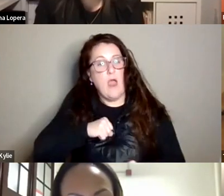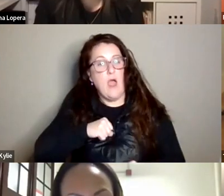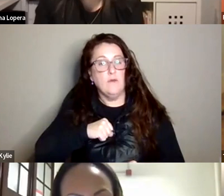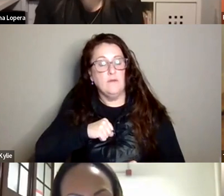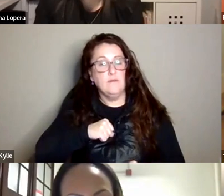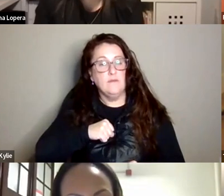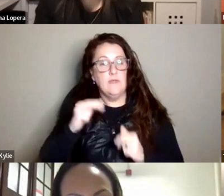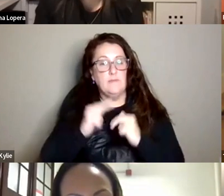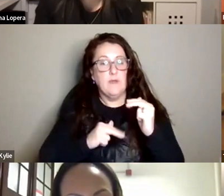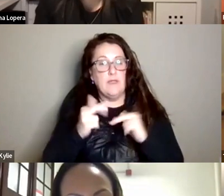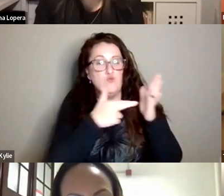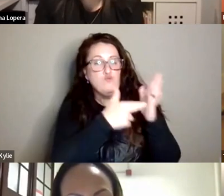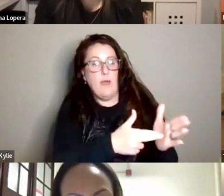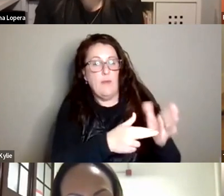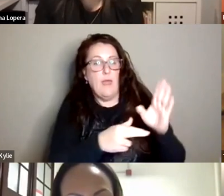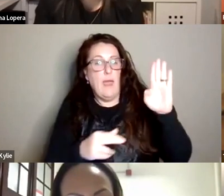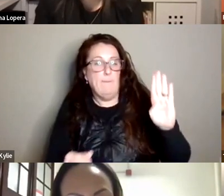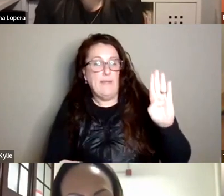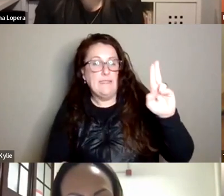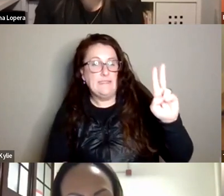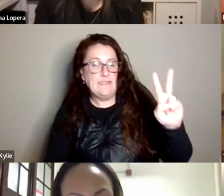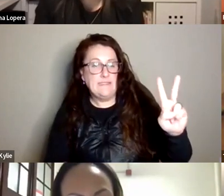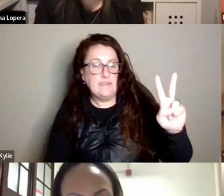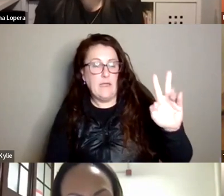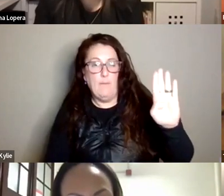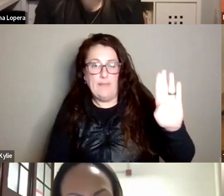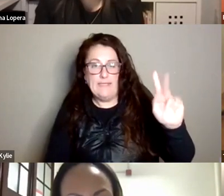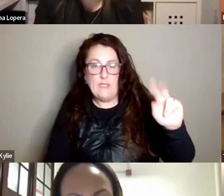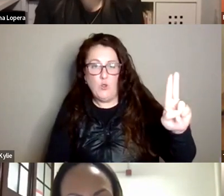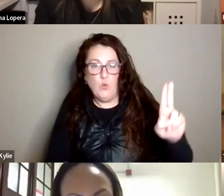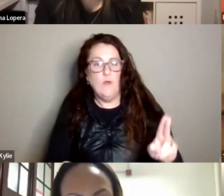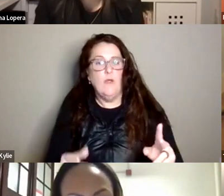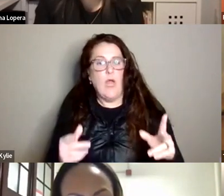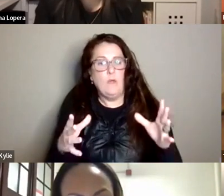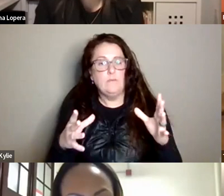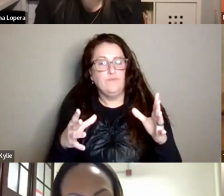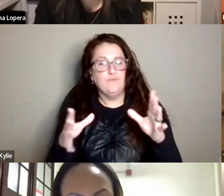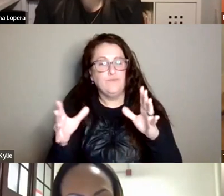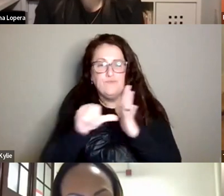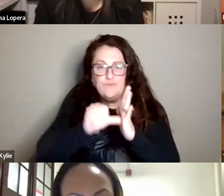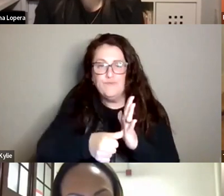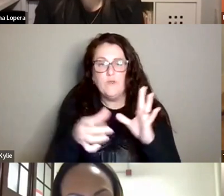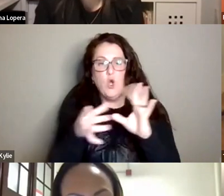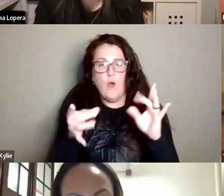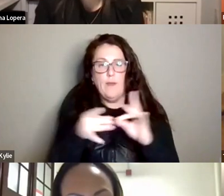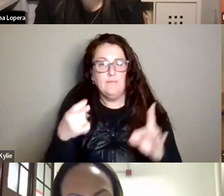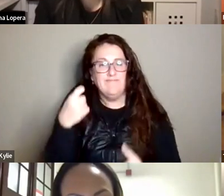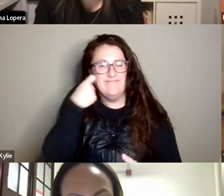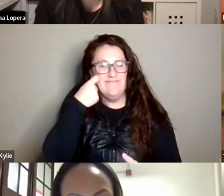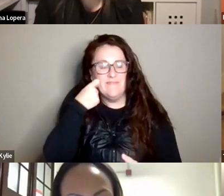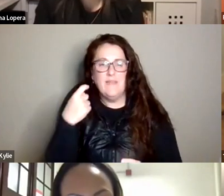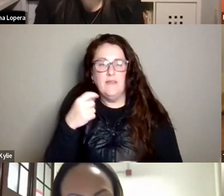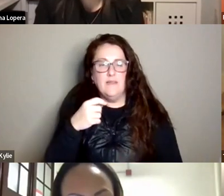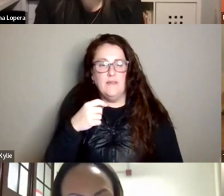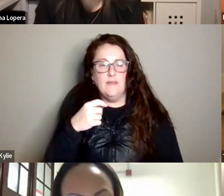BTU building representative. I'd really like to echo some of the comments that were made by the last gentleman. I'm sorry that I